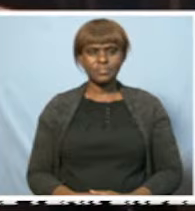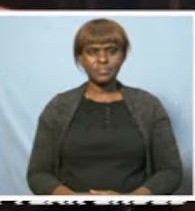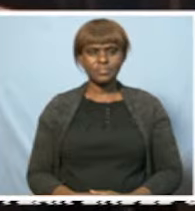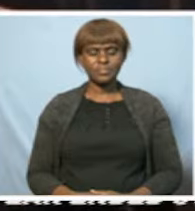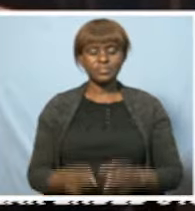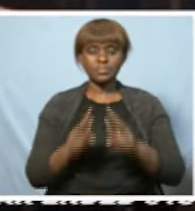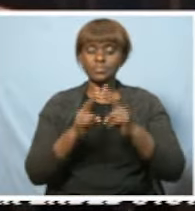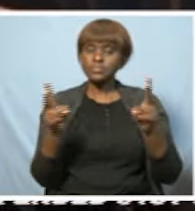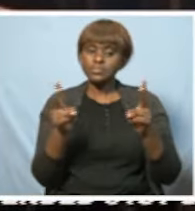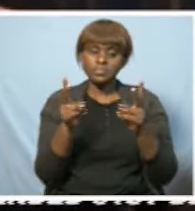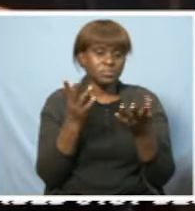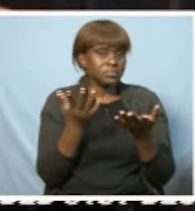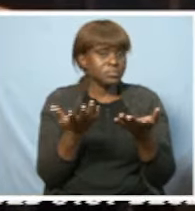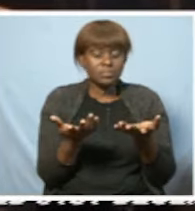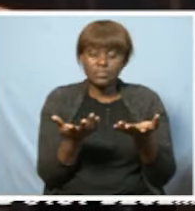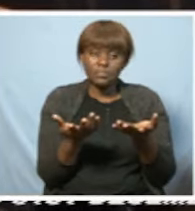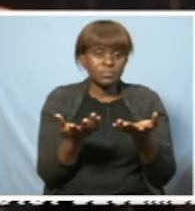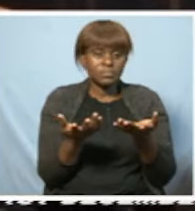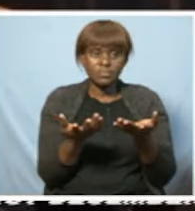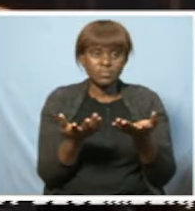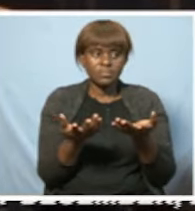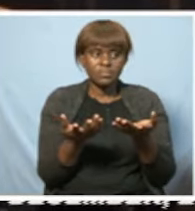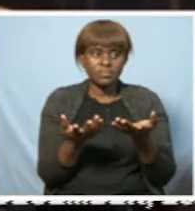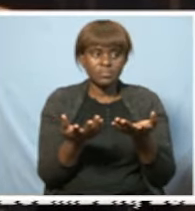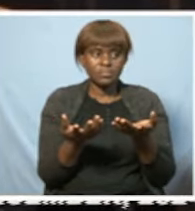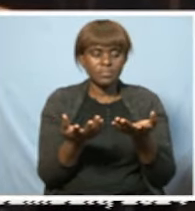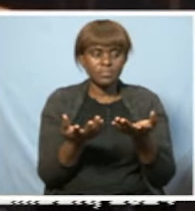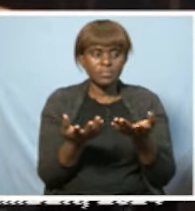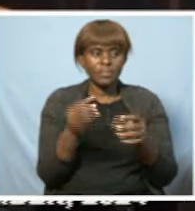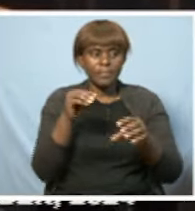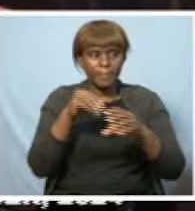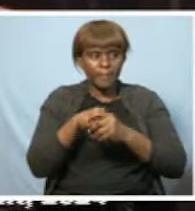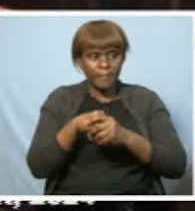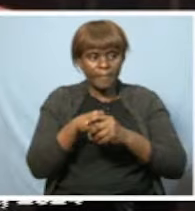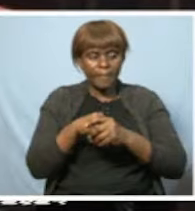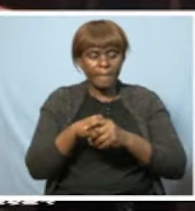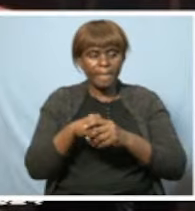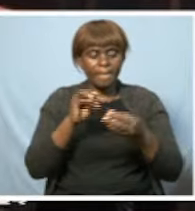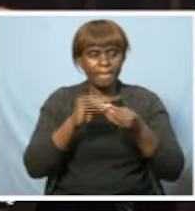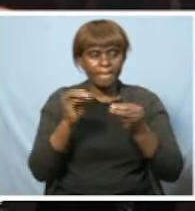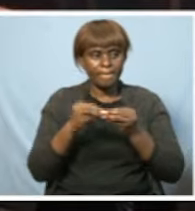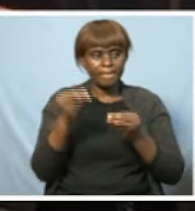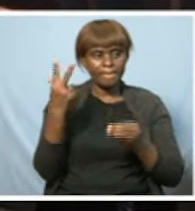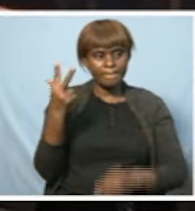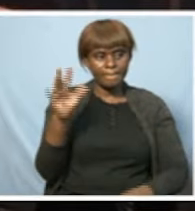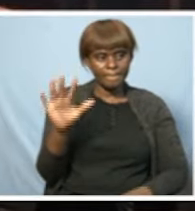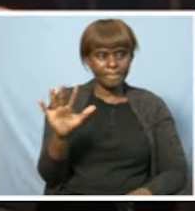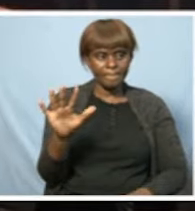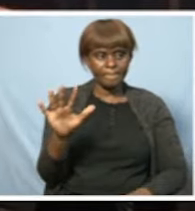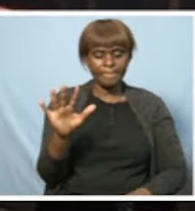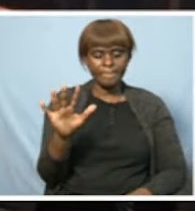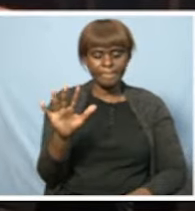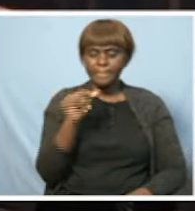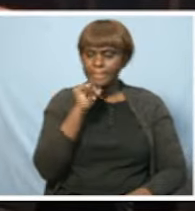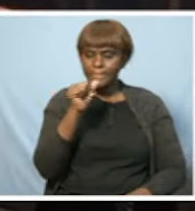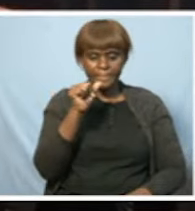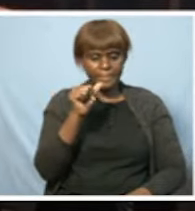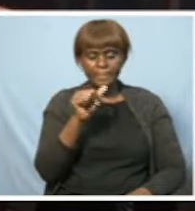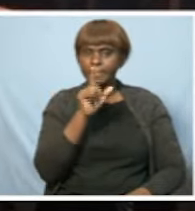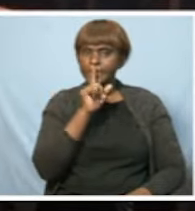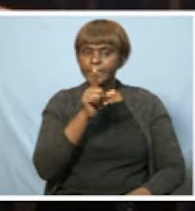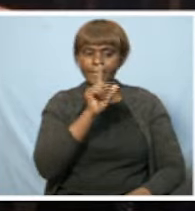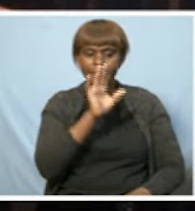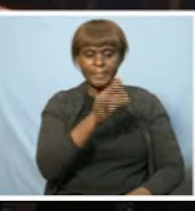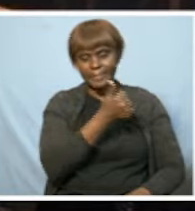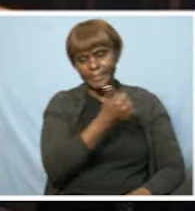So if, I think you've seen it, Appendix B, it's not readable, the font,